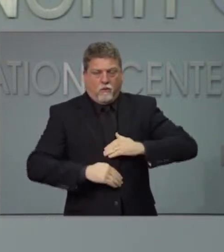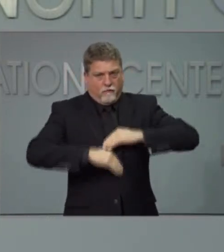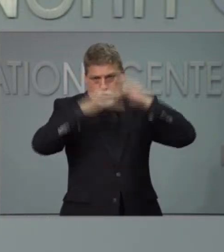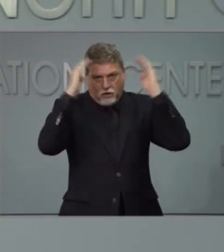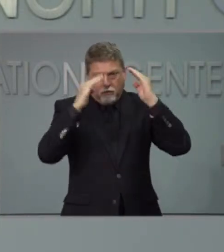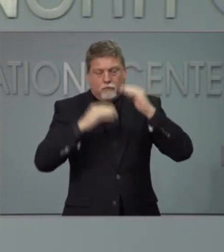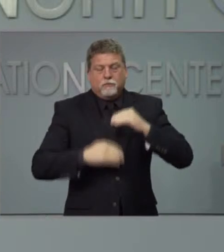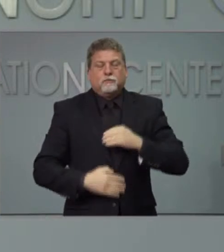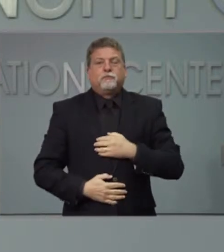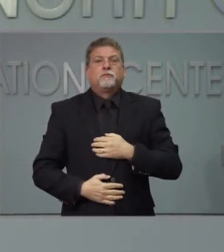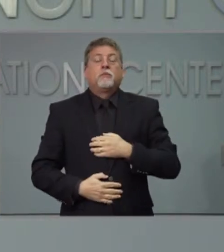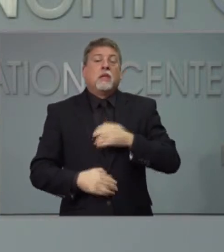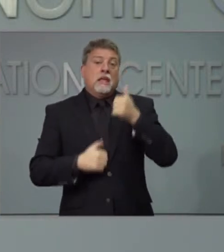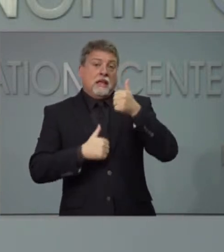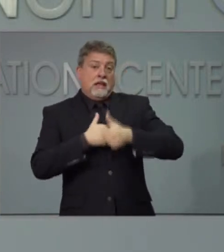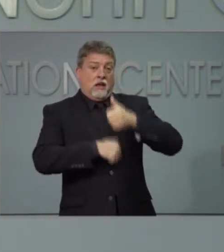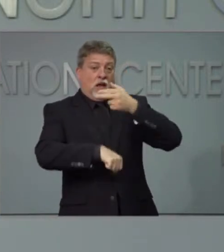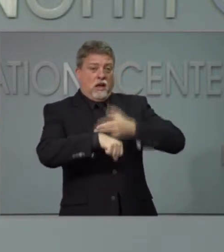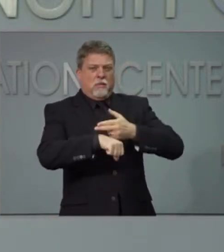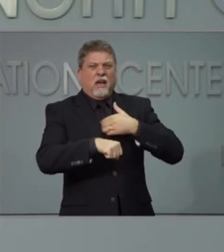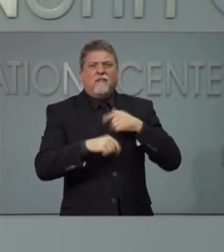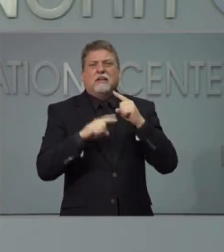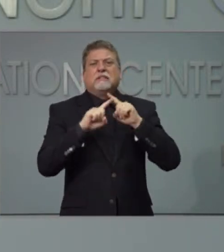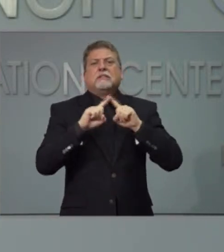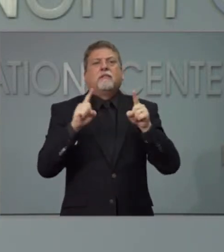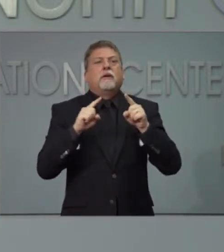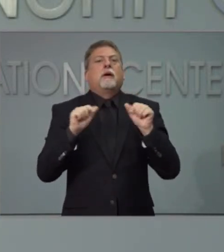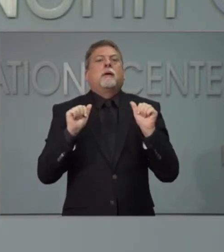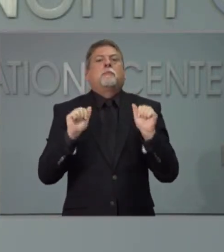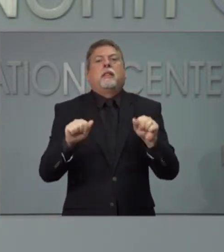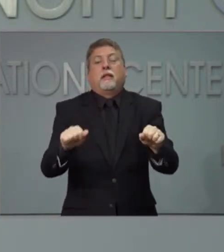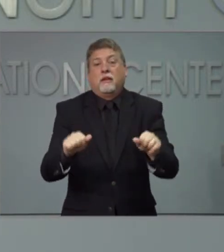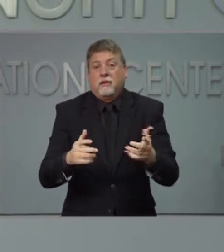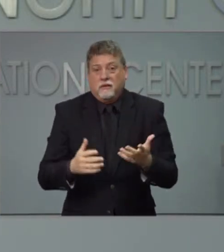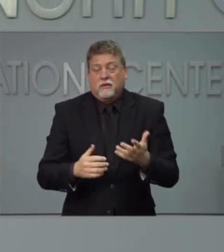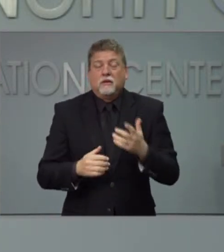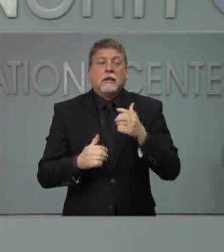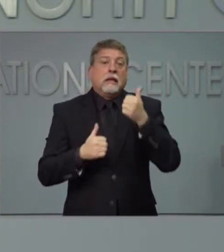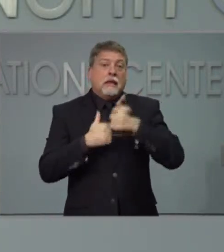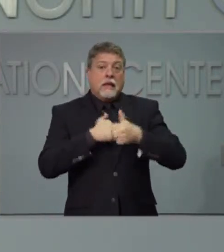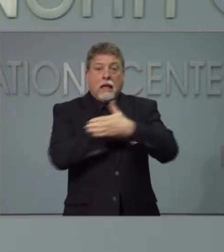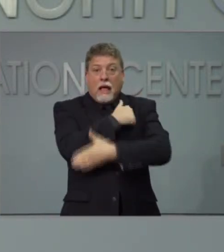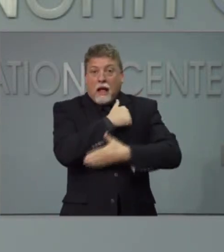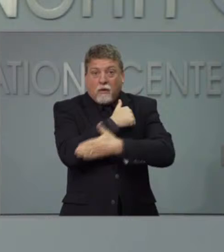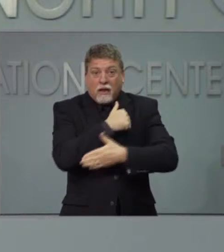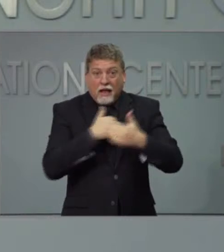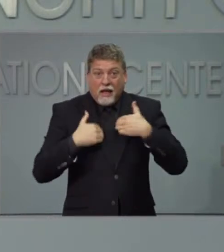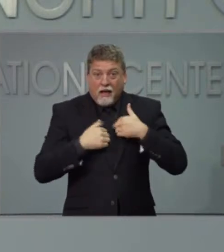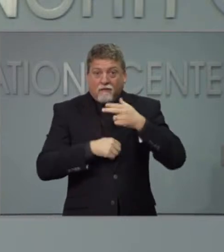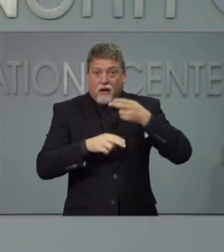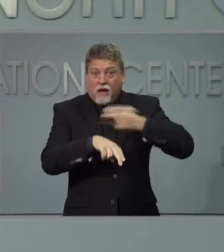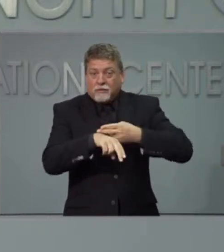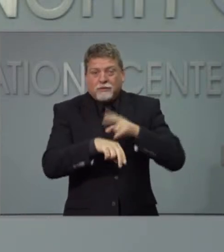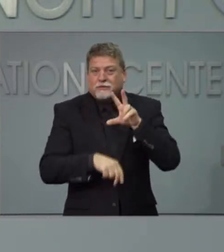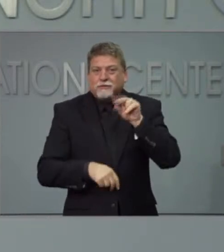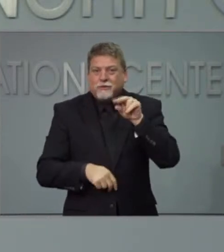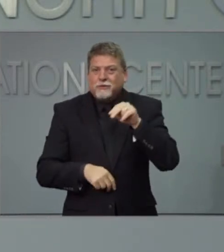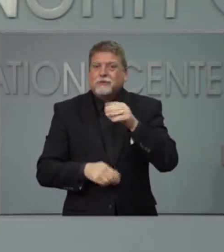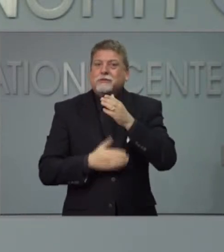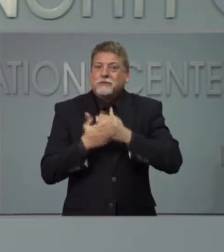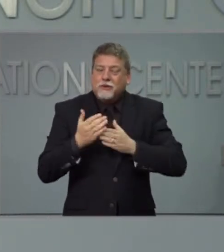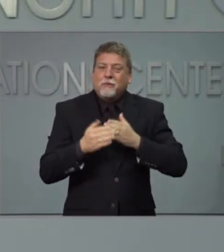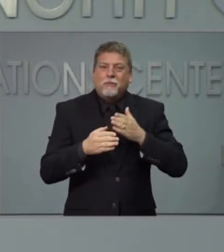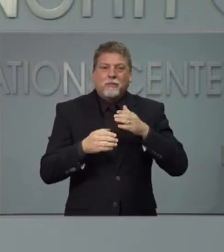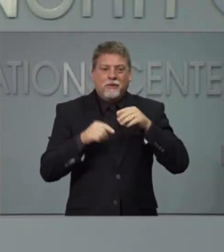each individual county. And some counties don't even have a hospital, but you look at the areas that the hospitals that serve